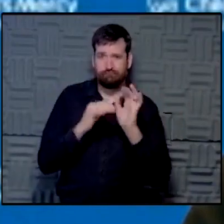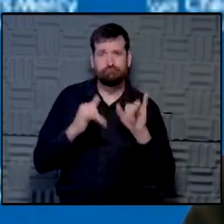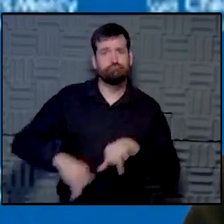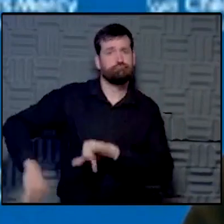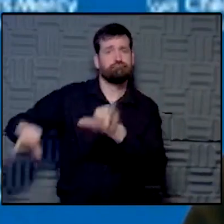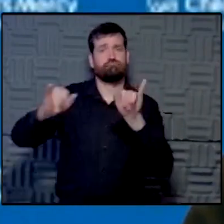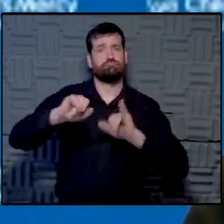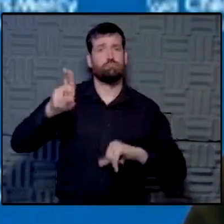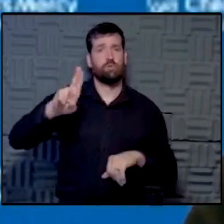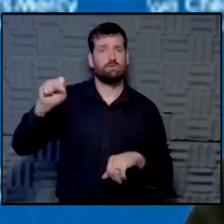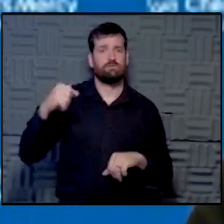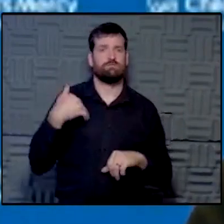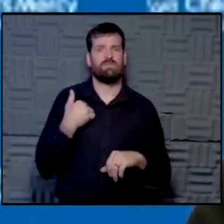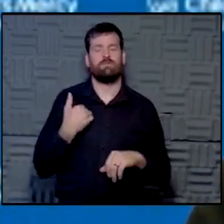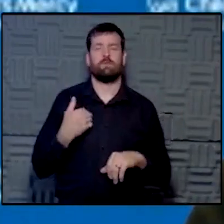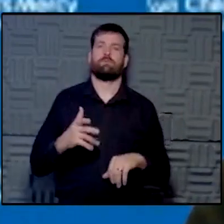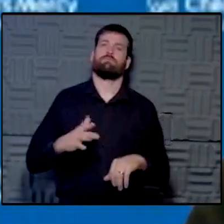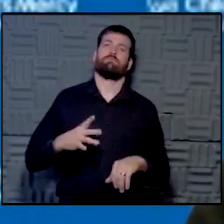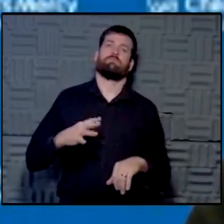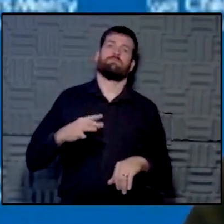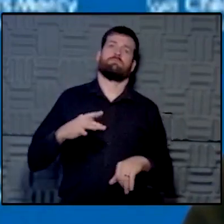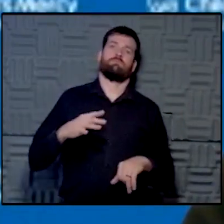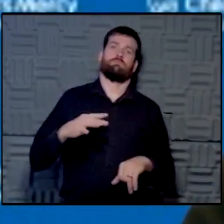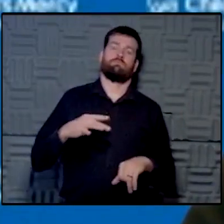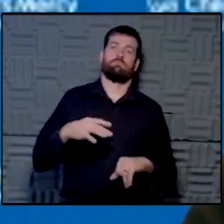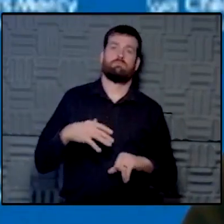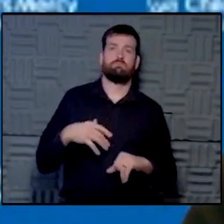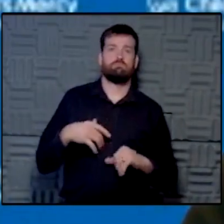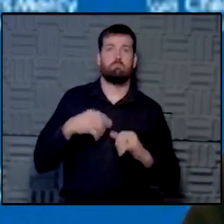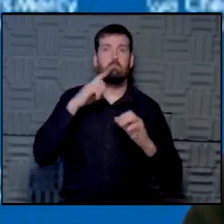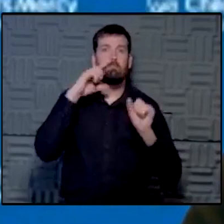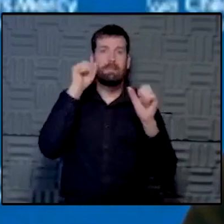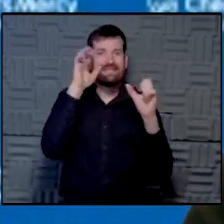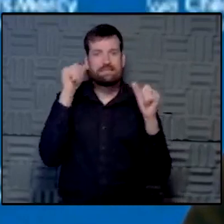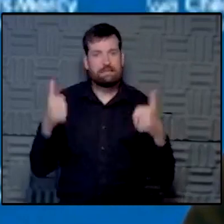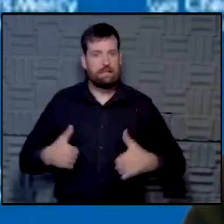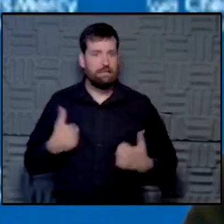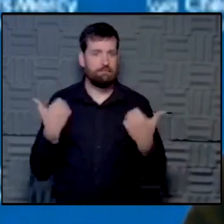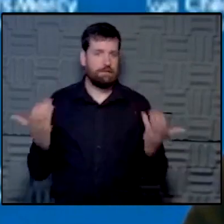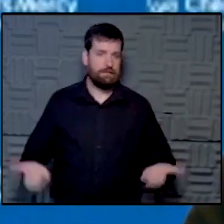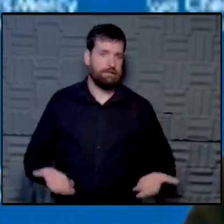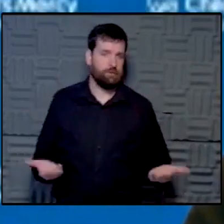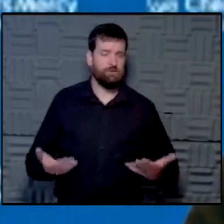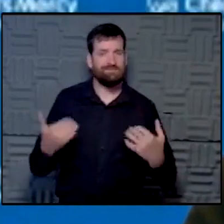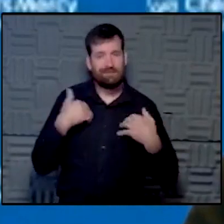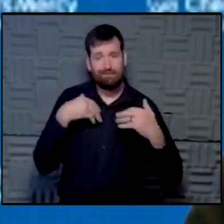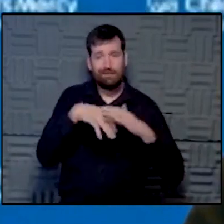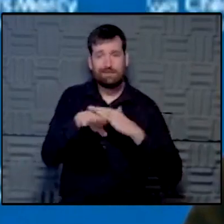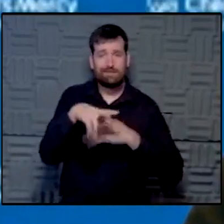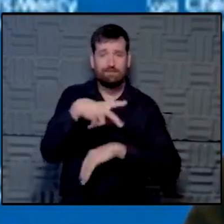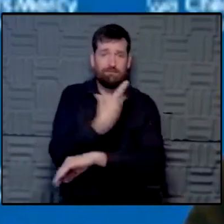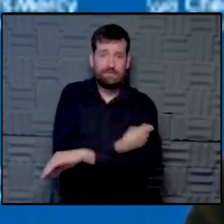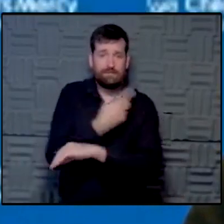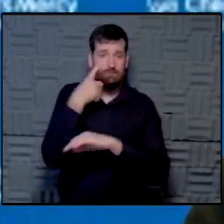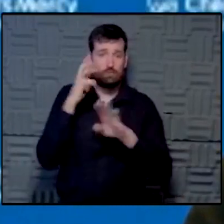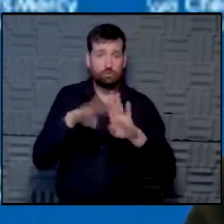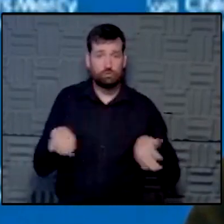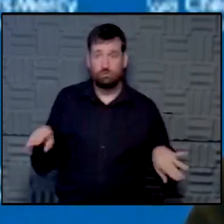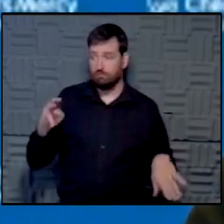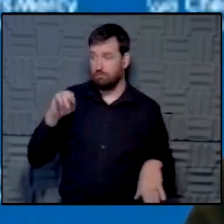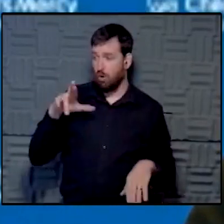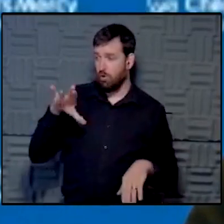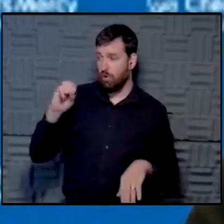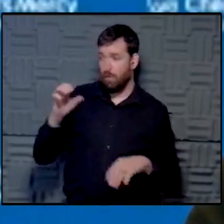have this luxury of living in this country where we have access to vaccines for our children, where Mario just